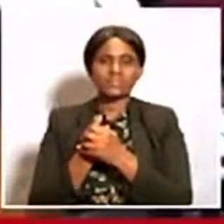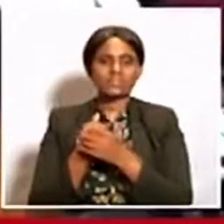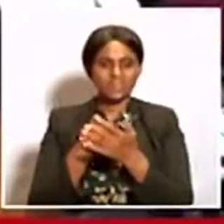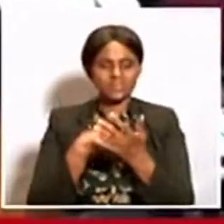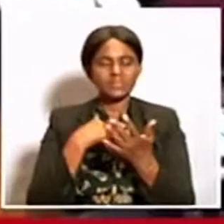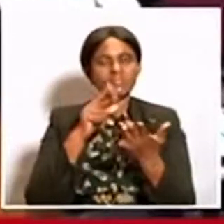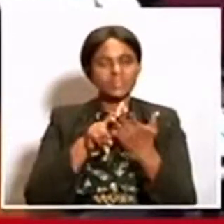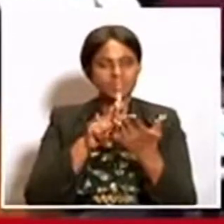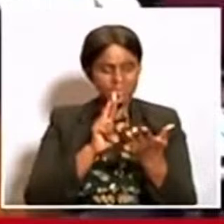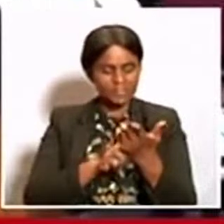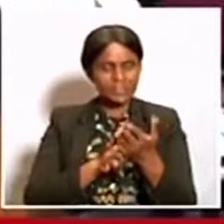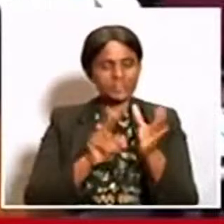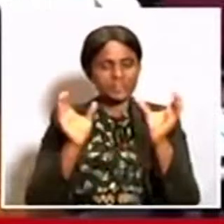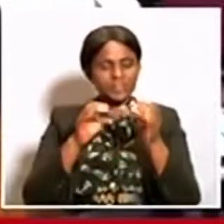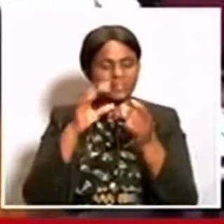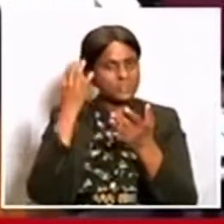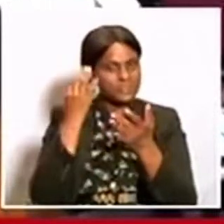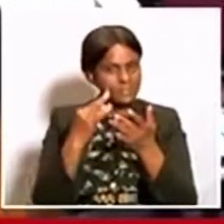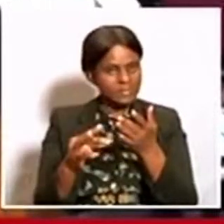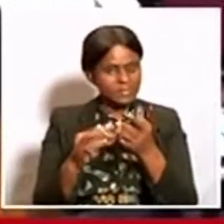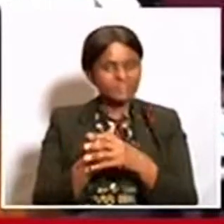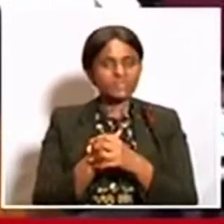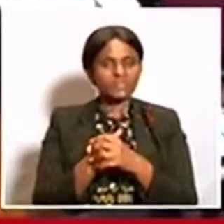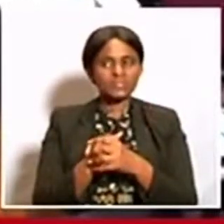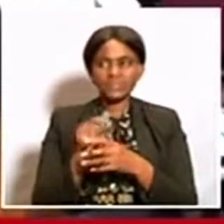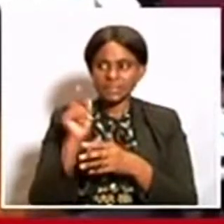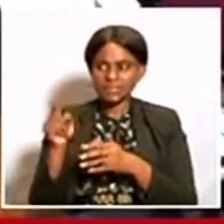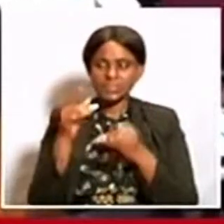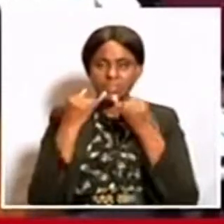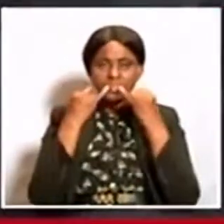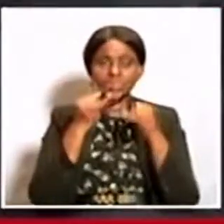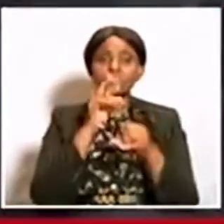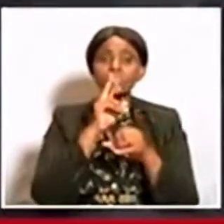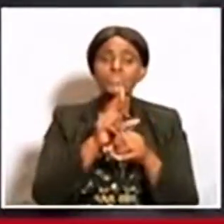to the Council Secretary. Did you inform her?